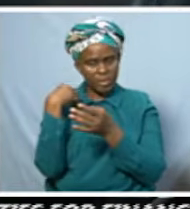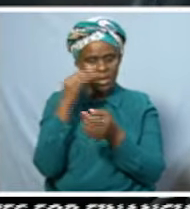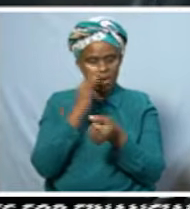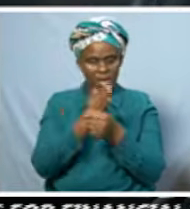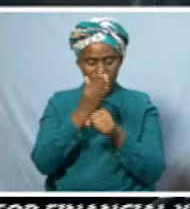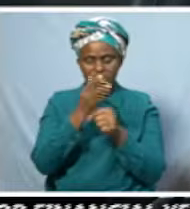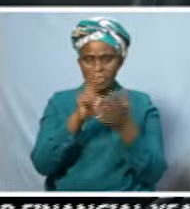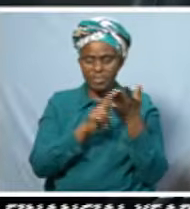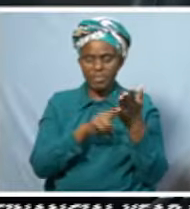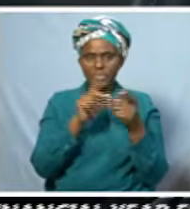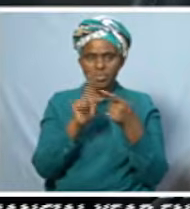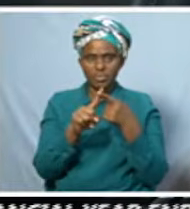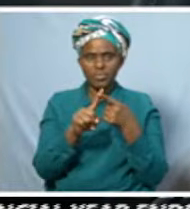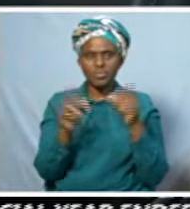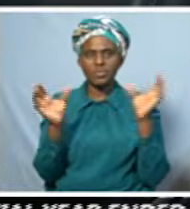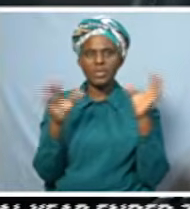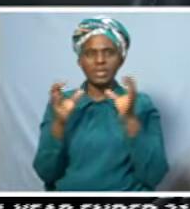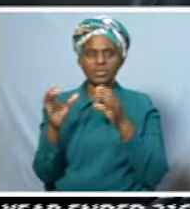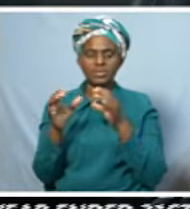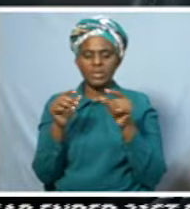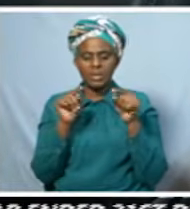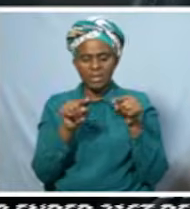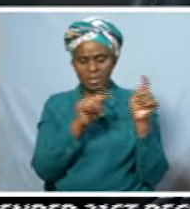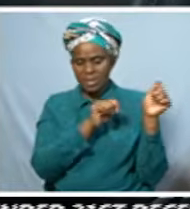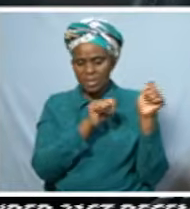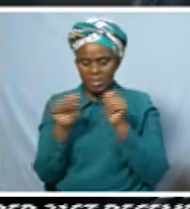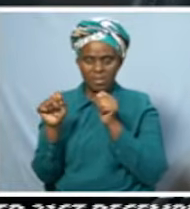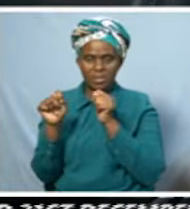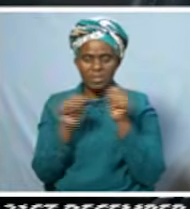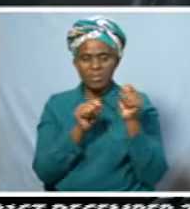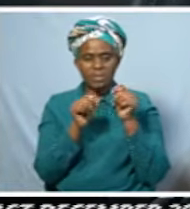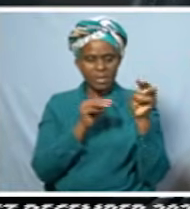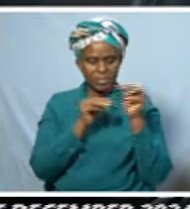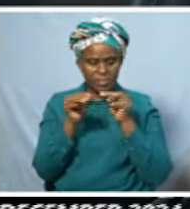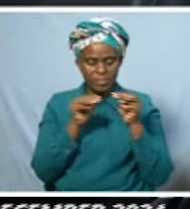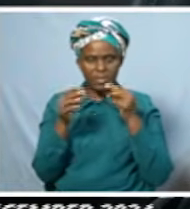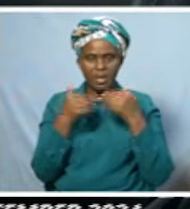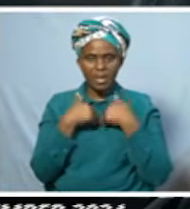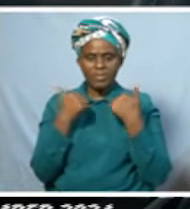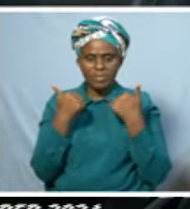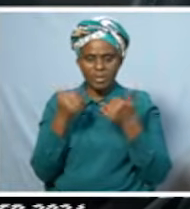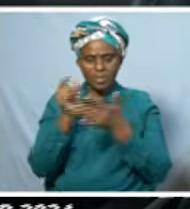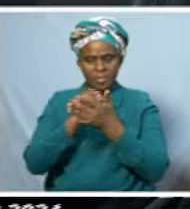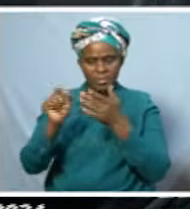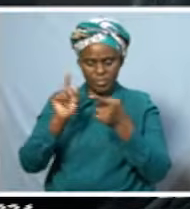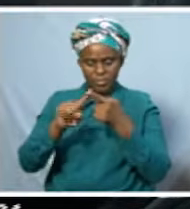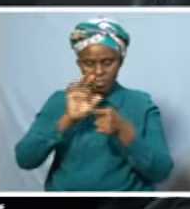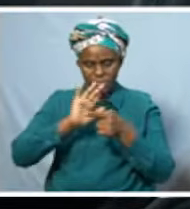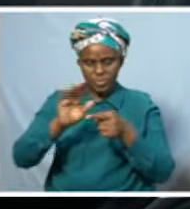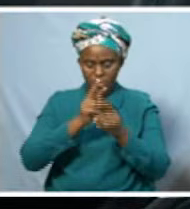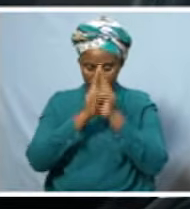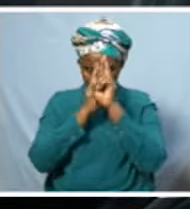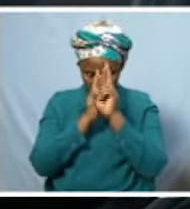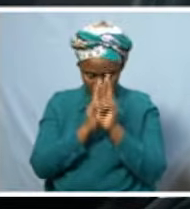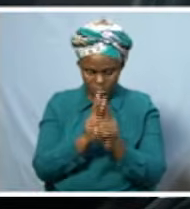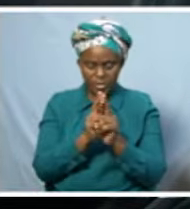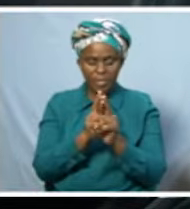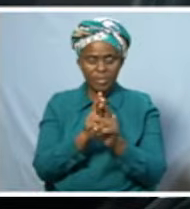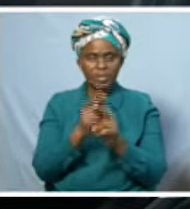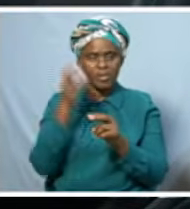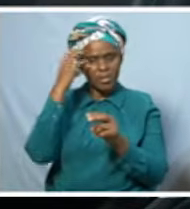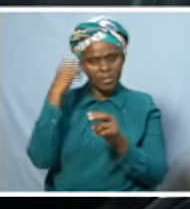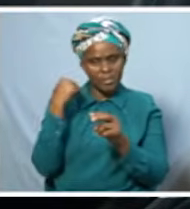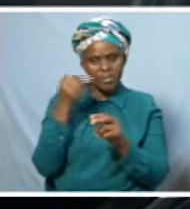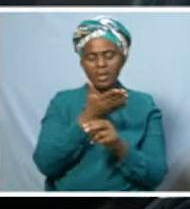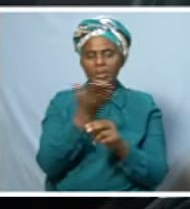upon reporting to the council on transfer. Management has since written to the respective the